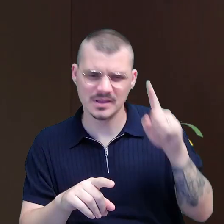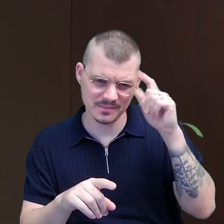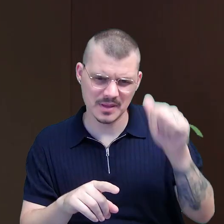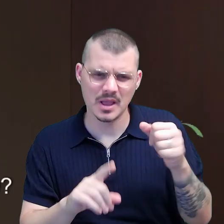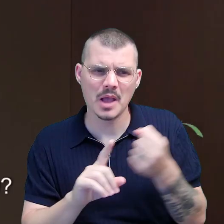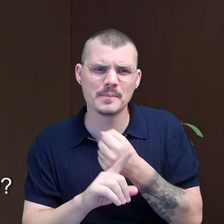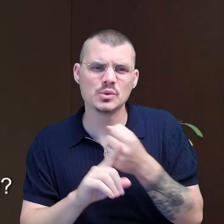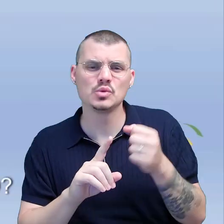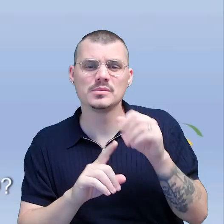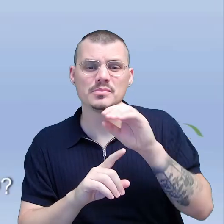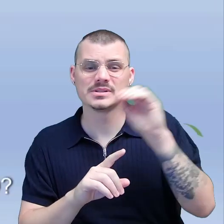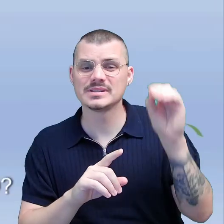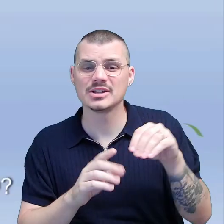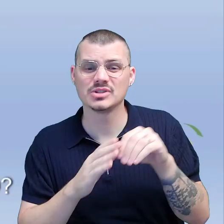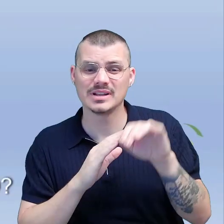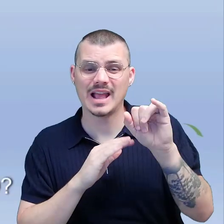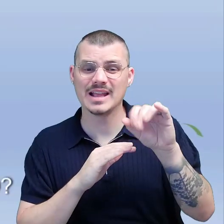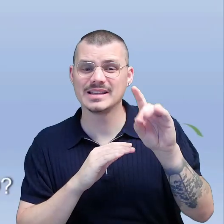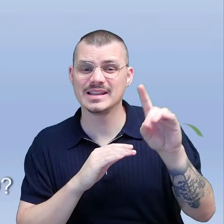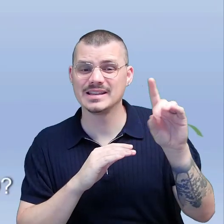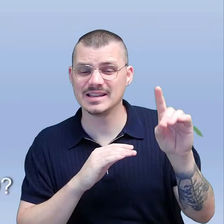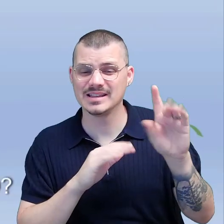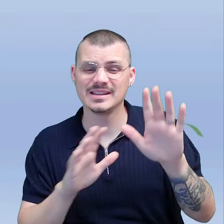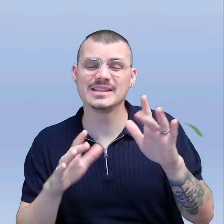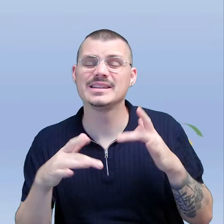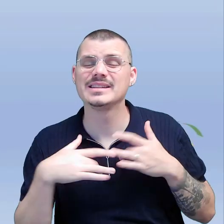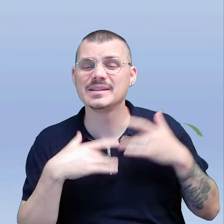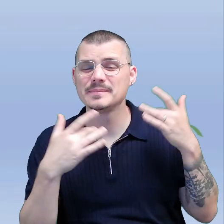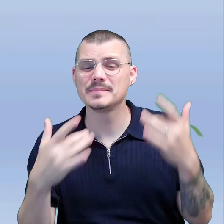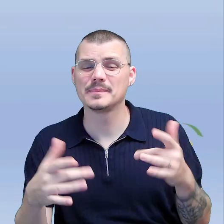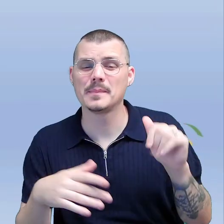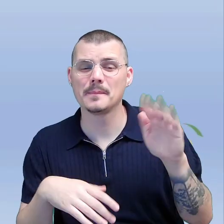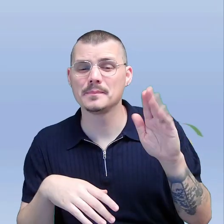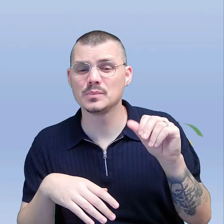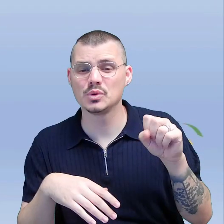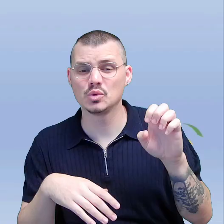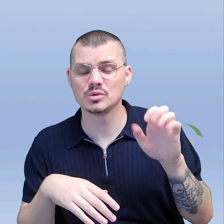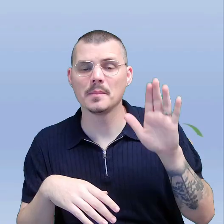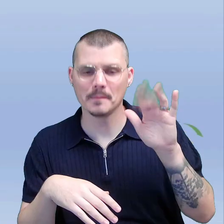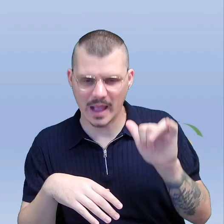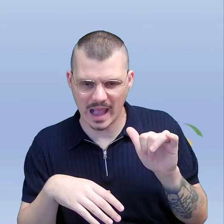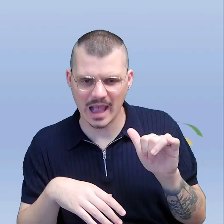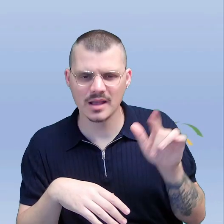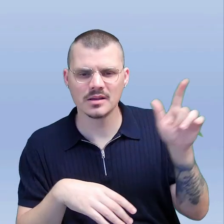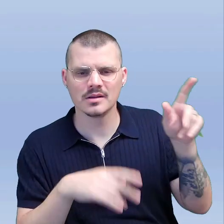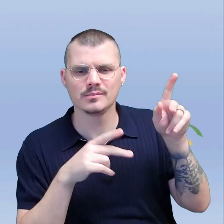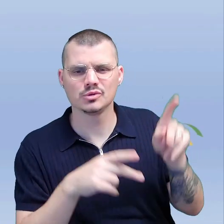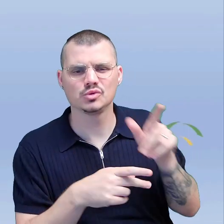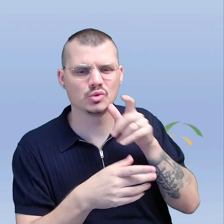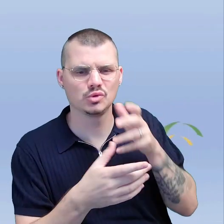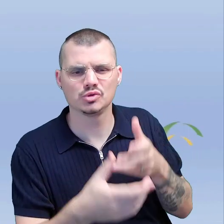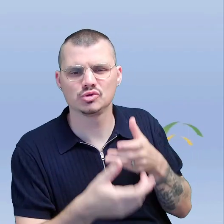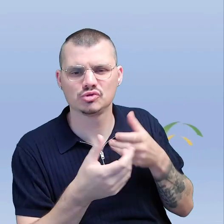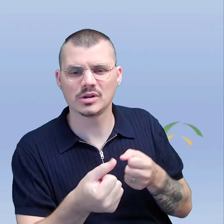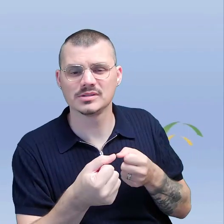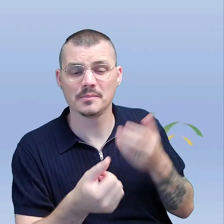those abuse percentages in people with IDD? Typically abuse by a person in a position of trust. They